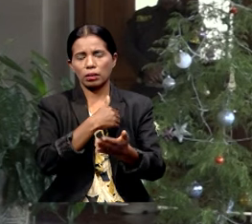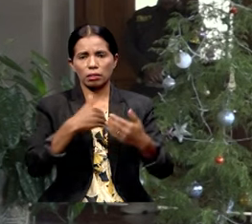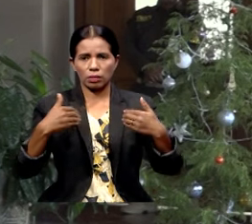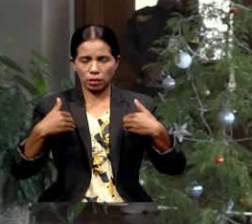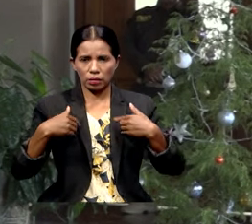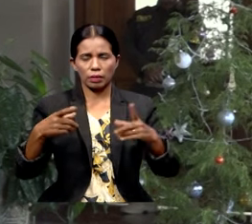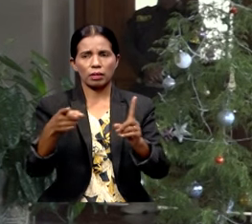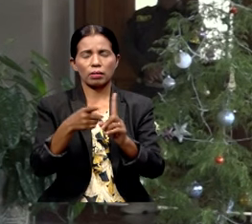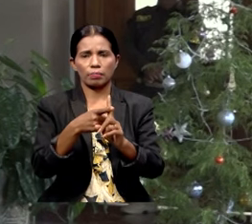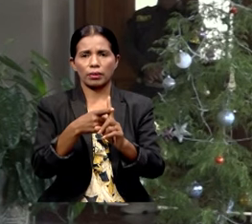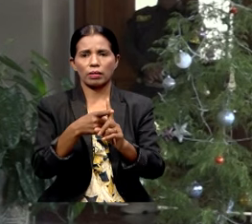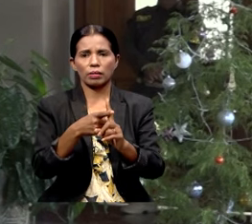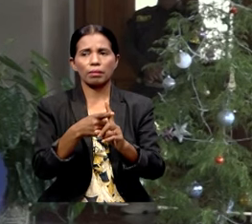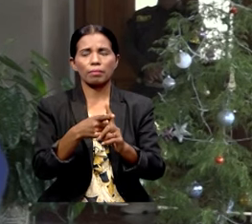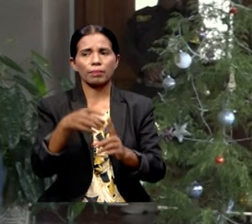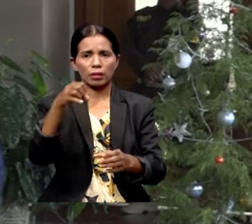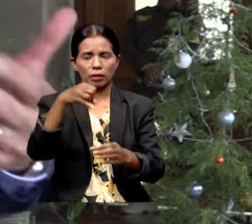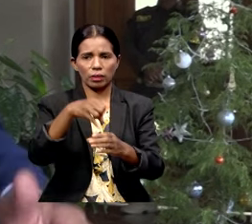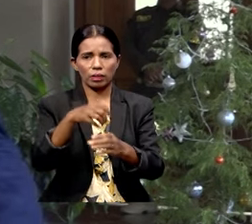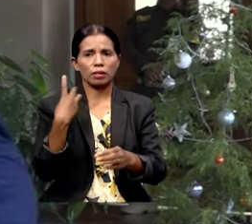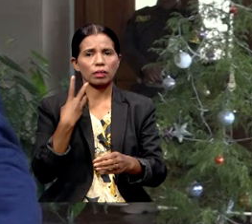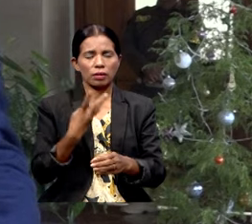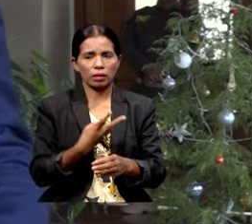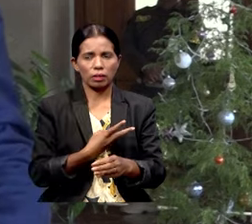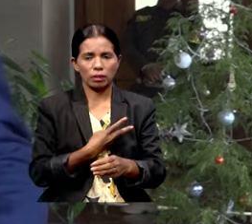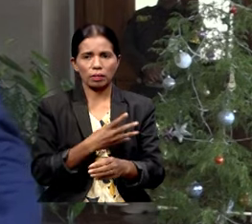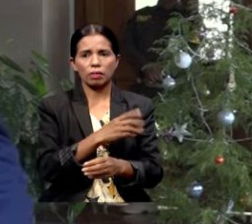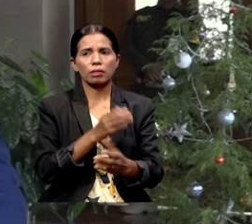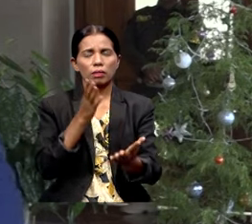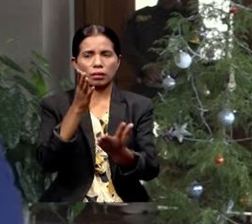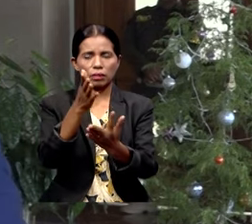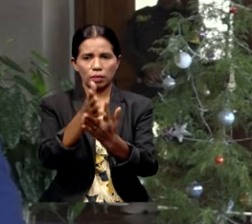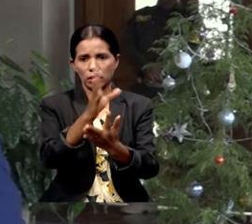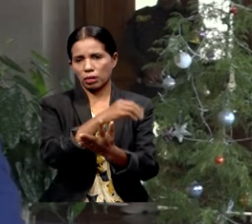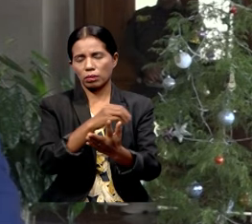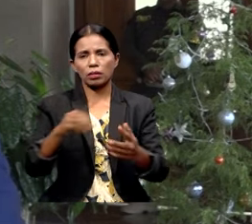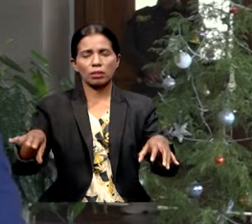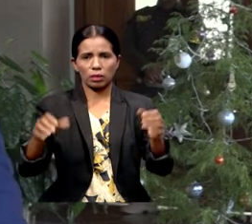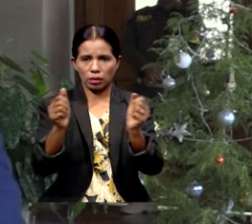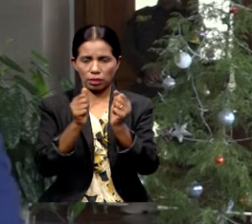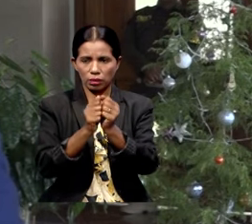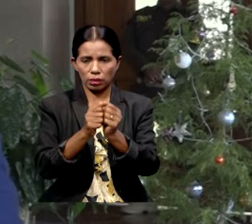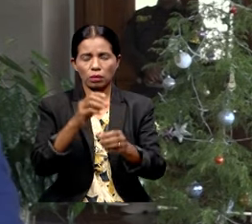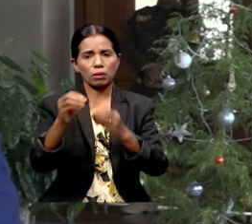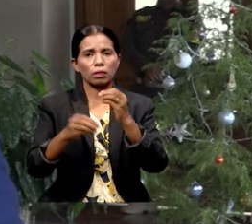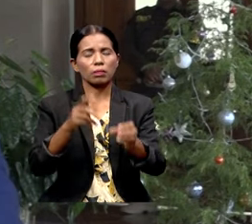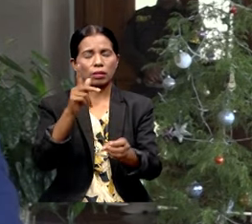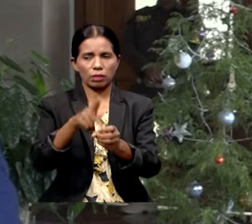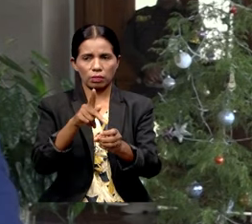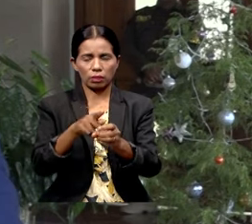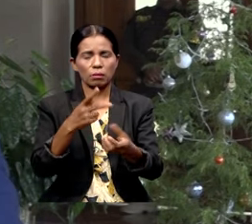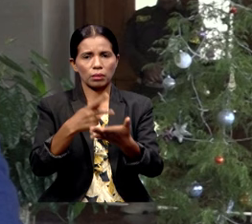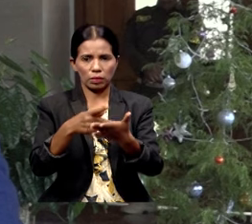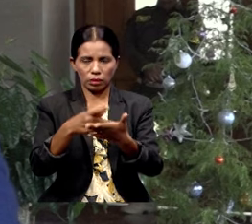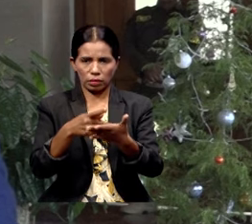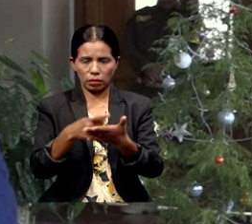it has it will have in it an assessment of the viability, the technical feasibility of the project at that